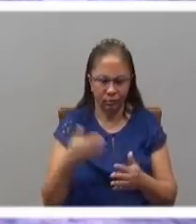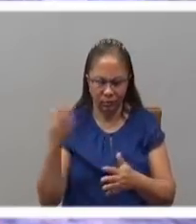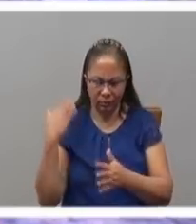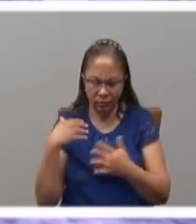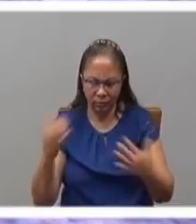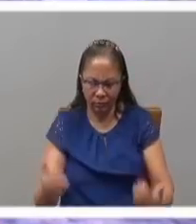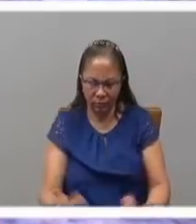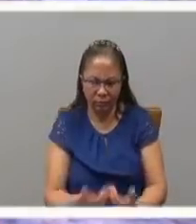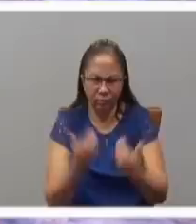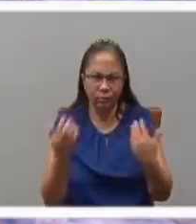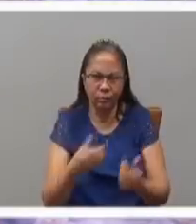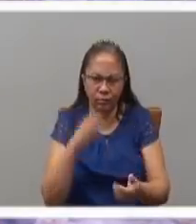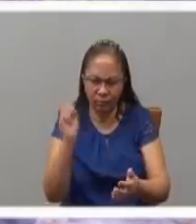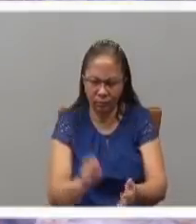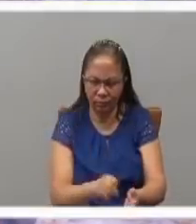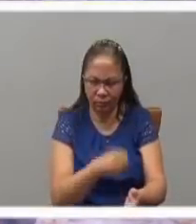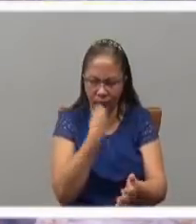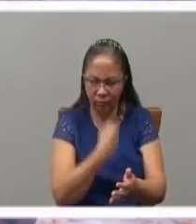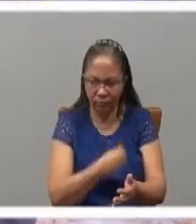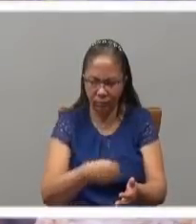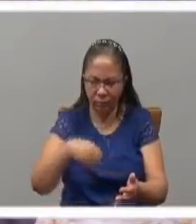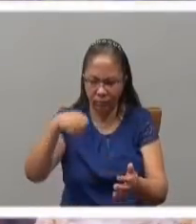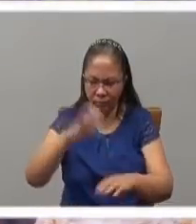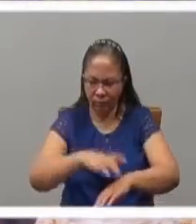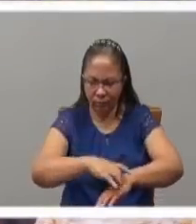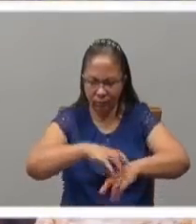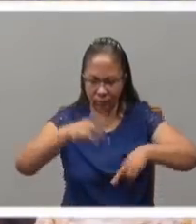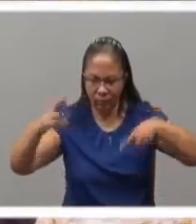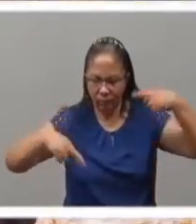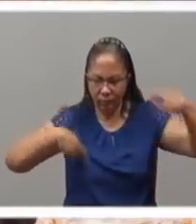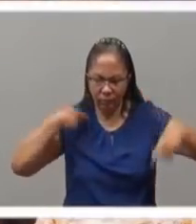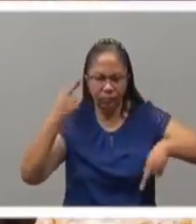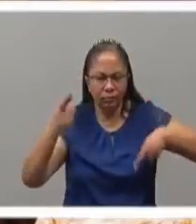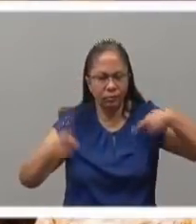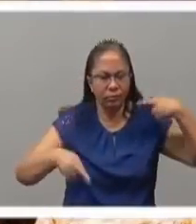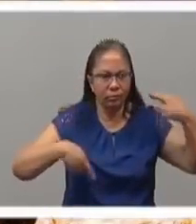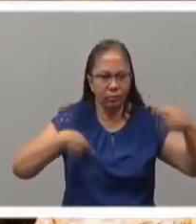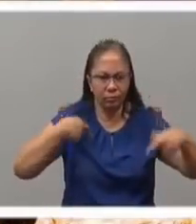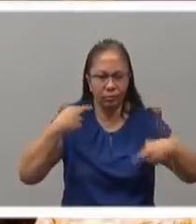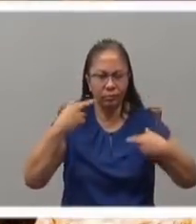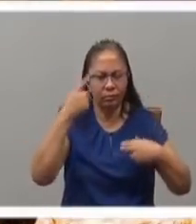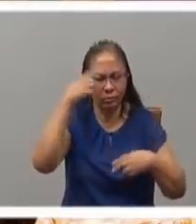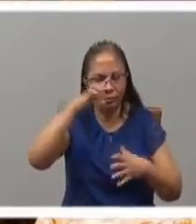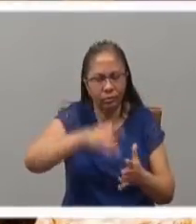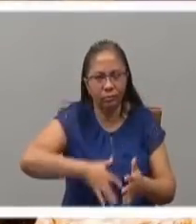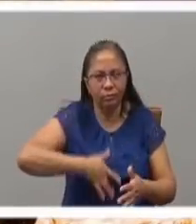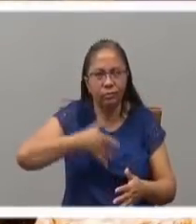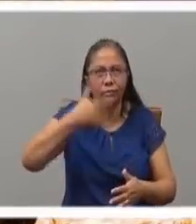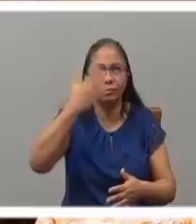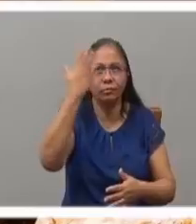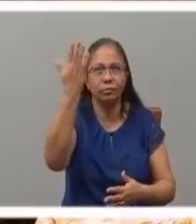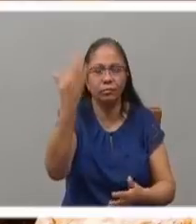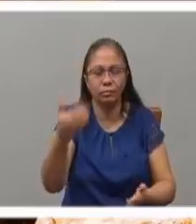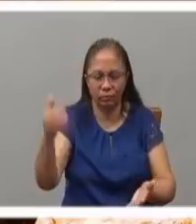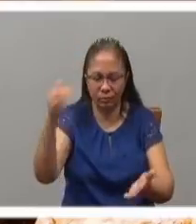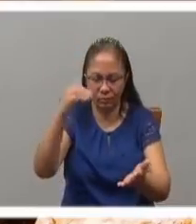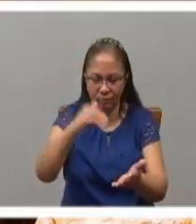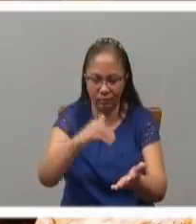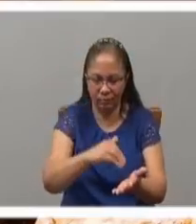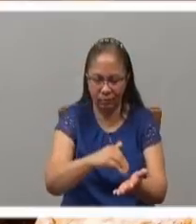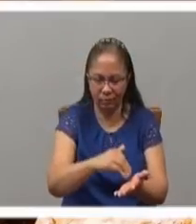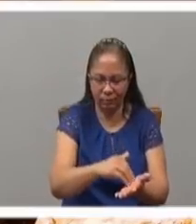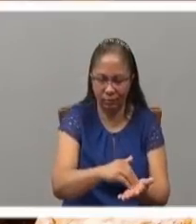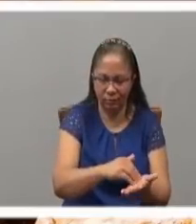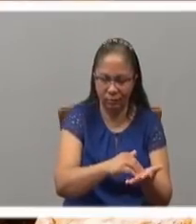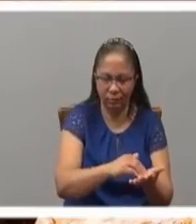soon. Did the grass sing? Did the earth rejoice to feel you